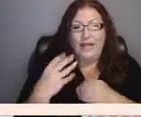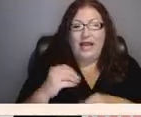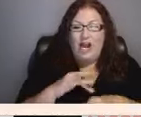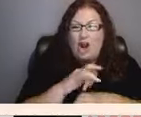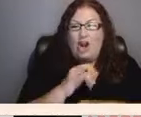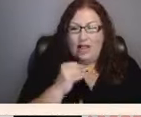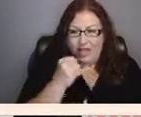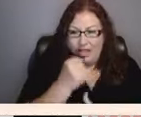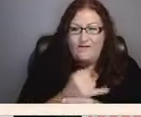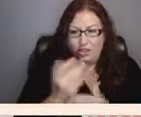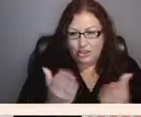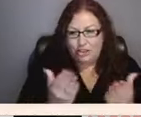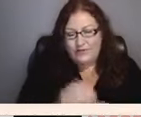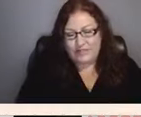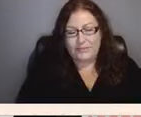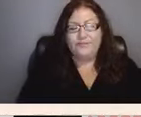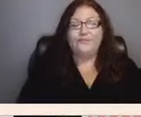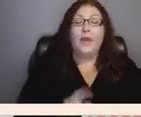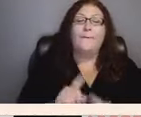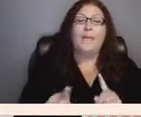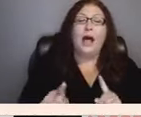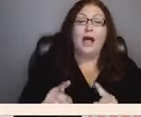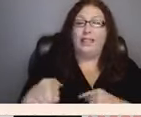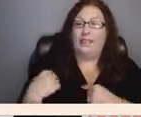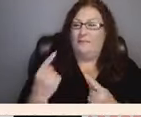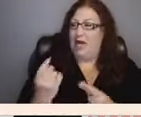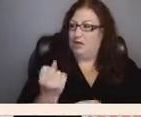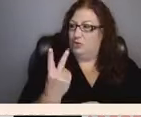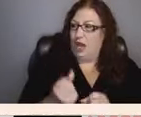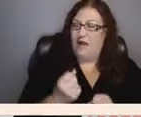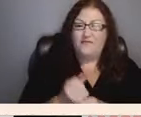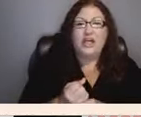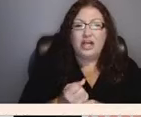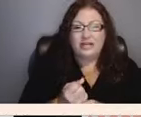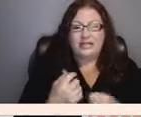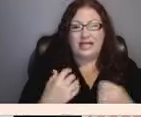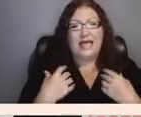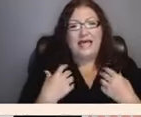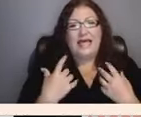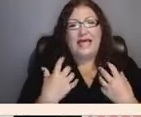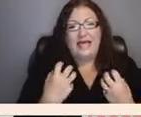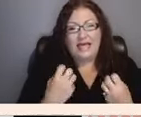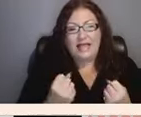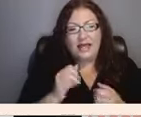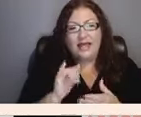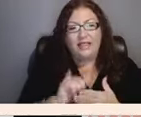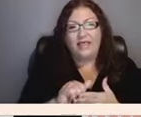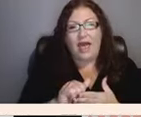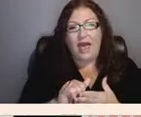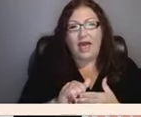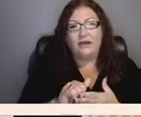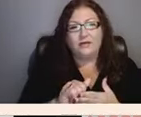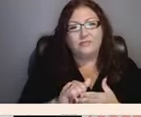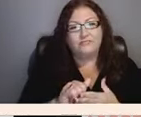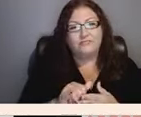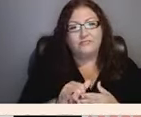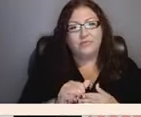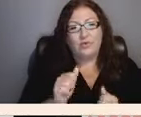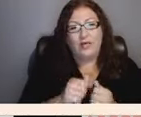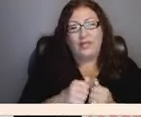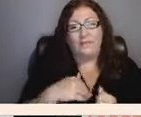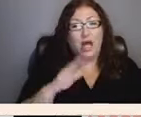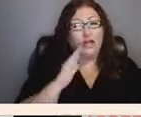services. But the past 12 years, healing that was spurred with my daughter's death. She was age 12, and that